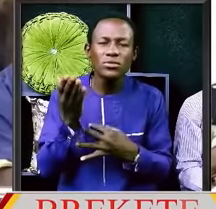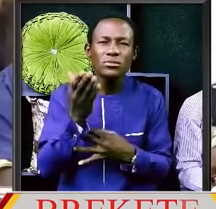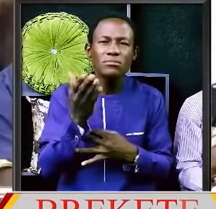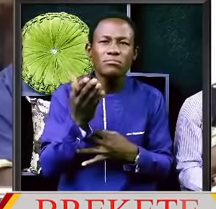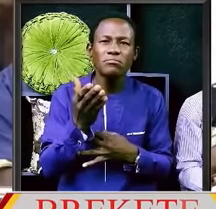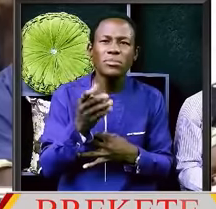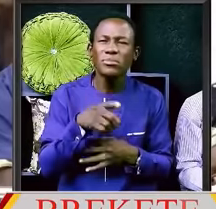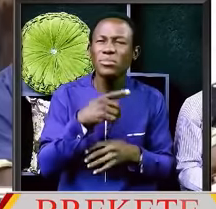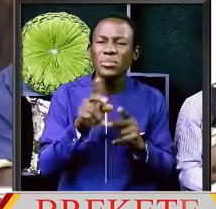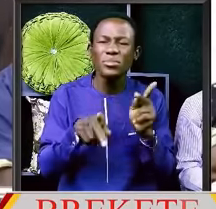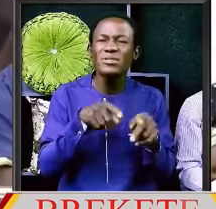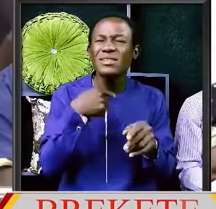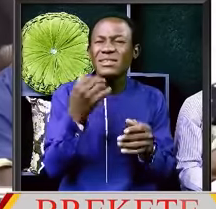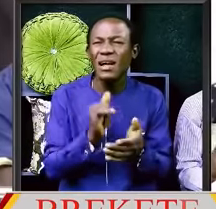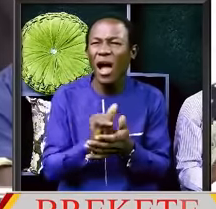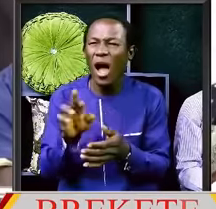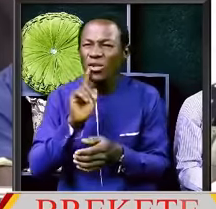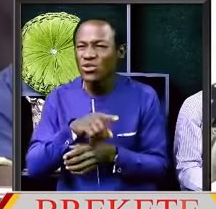you sure say in hand no day?